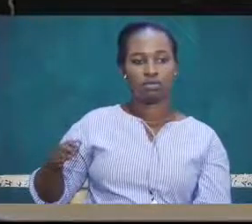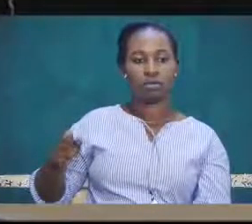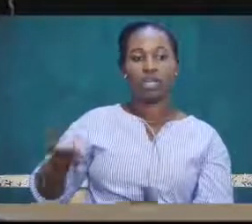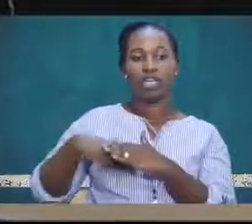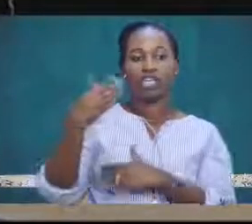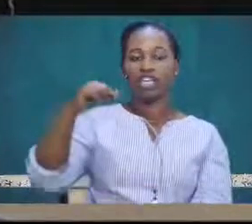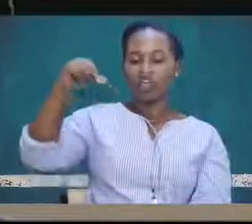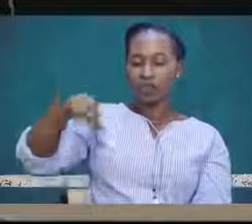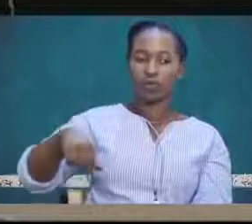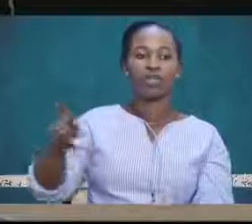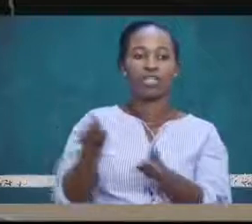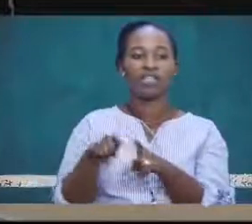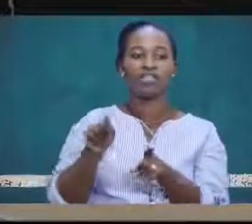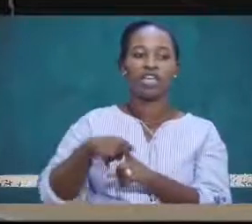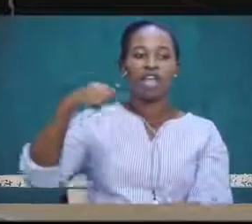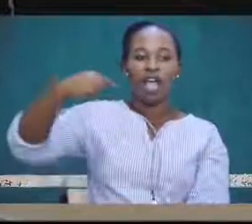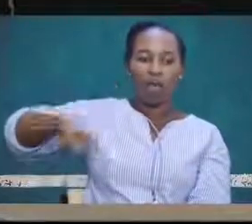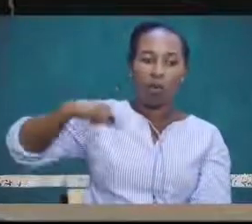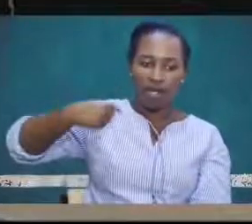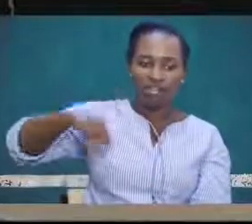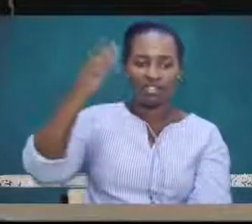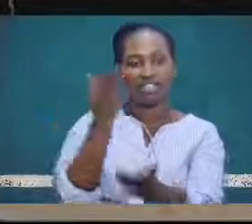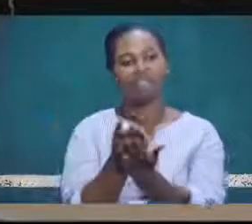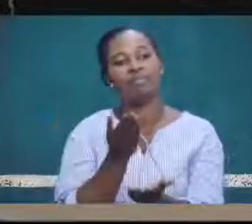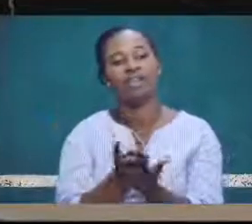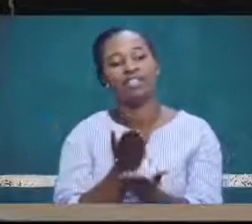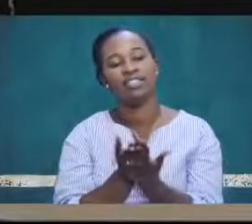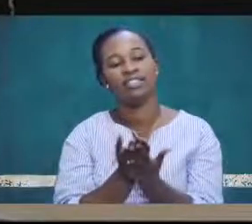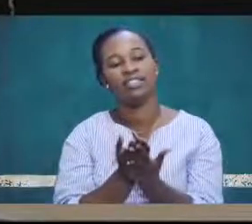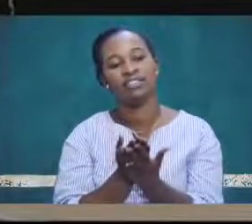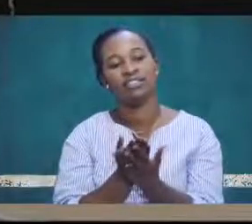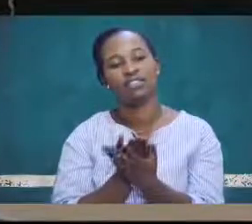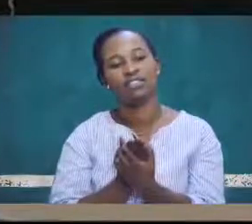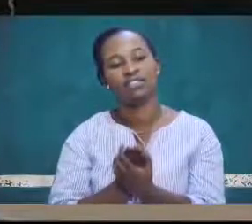Then Q is, this is quantity demanded.